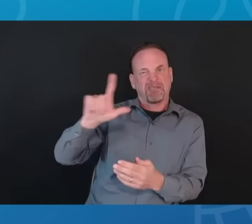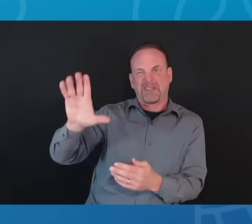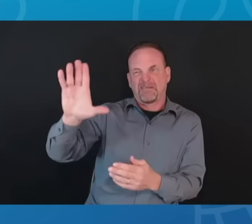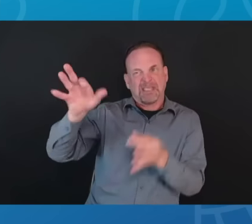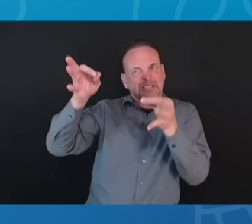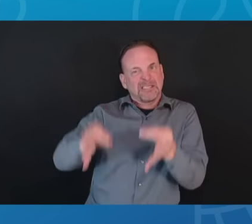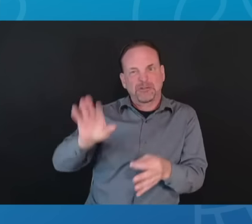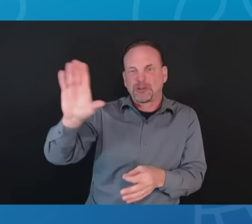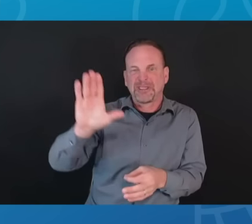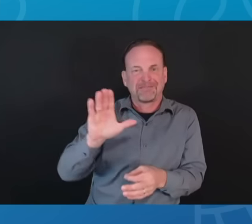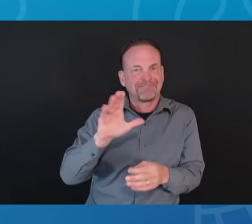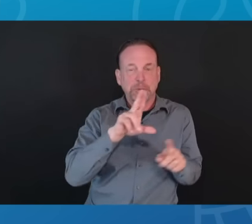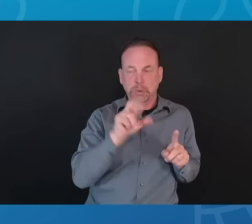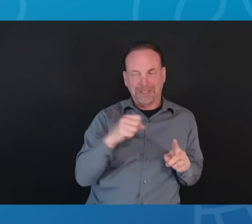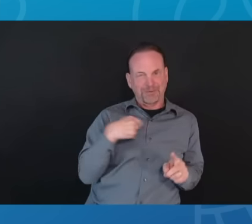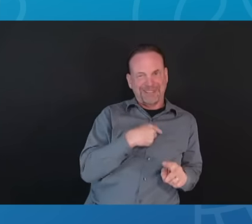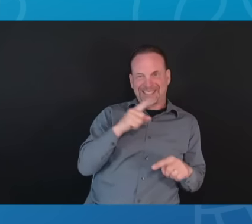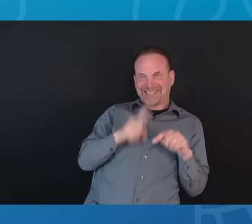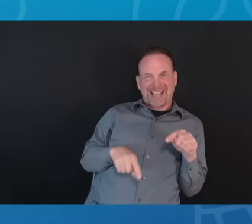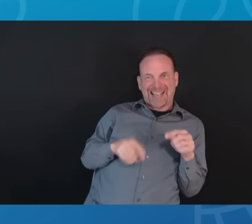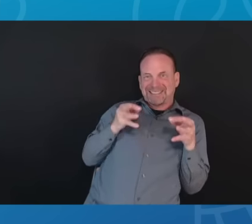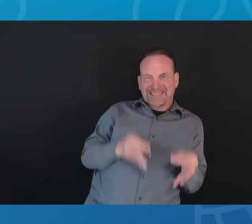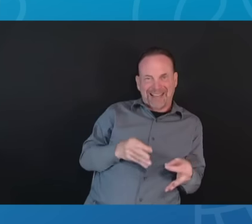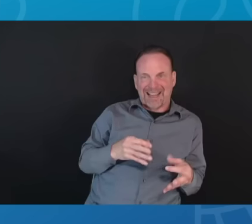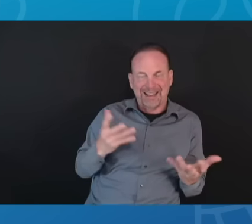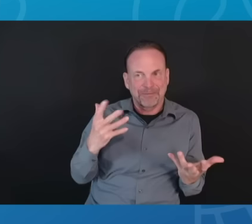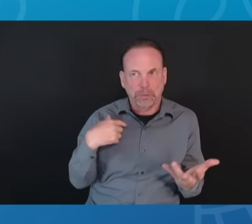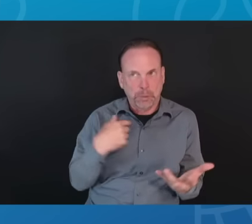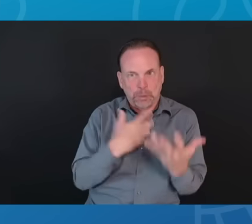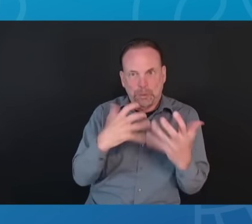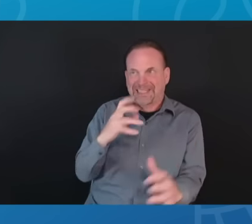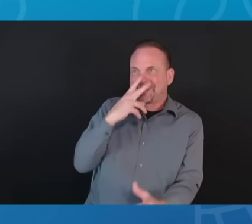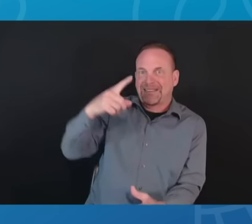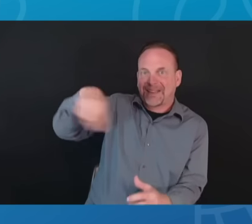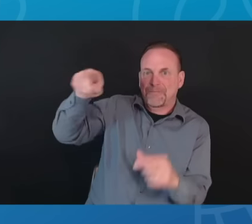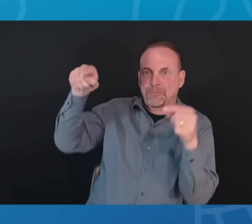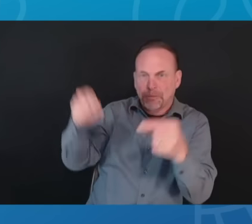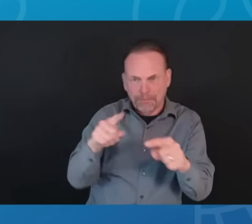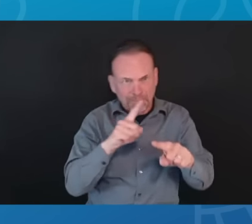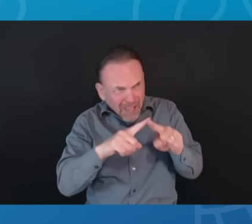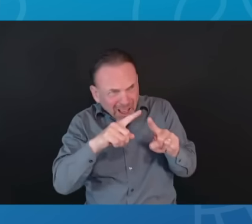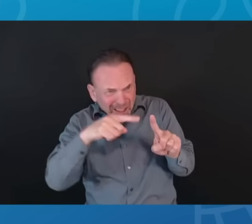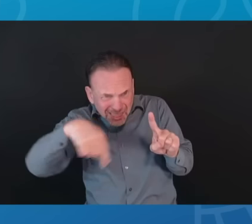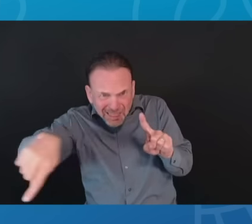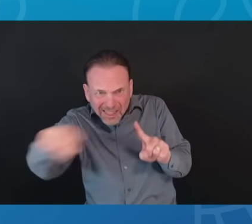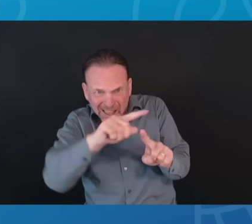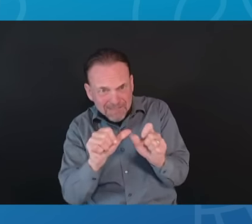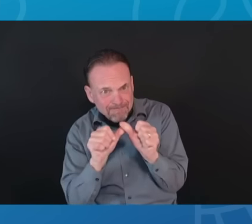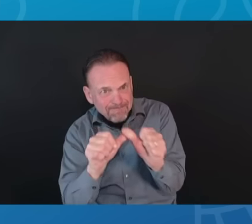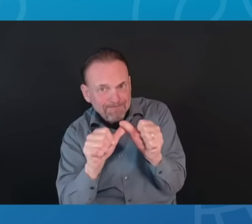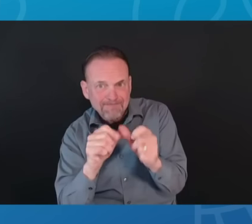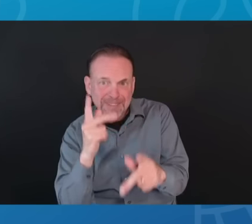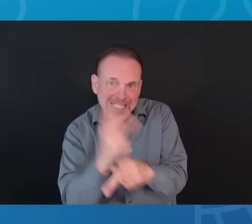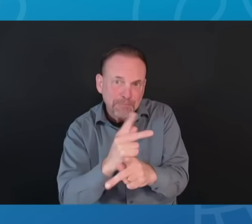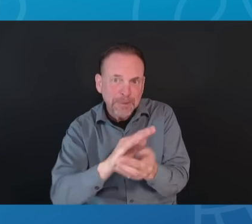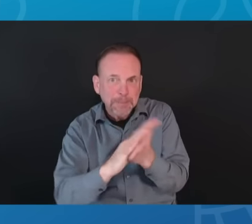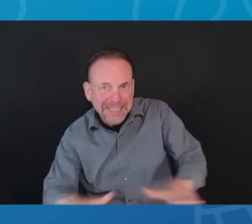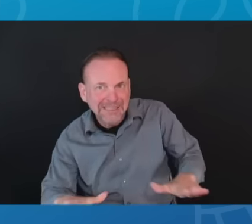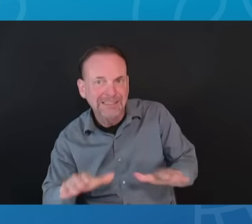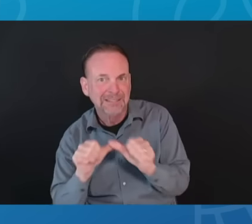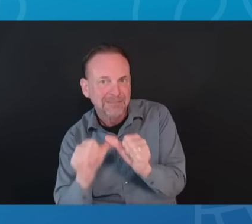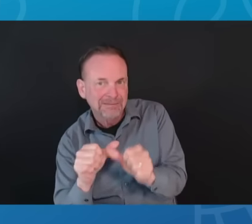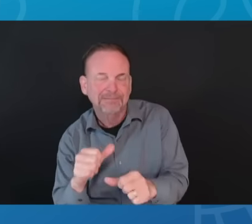Sure, but they're a peacekeeping force. Correct. They're a peacekeeping force there to push Hezbollah back from the